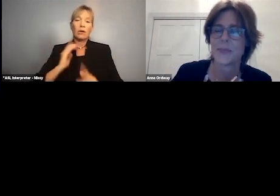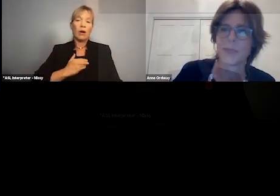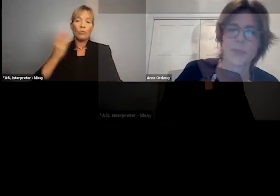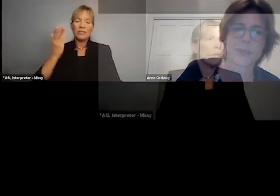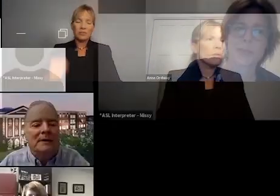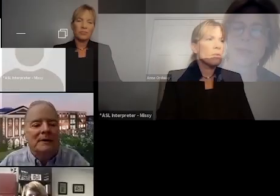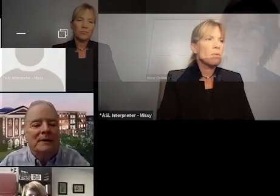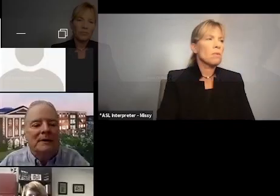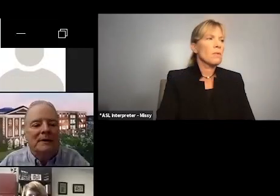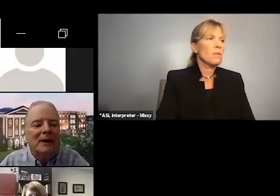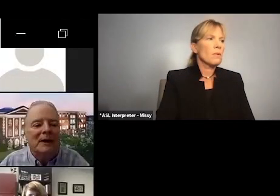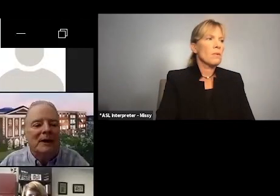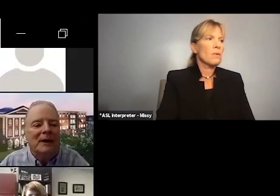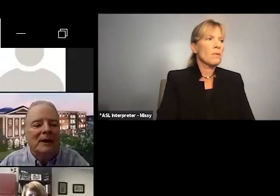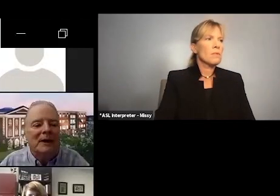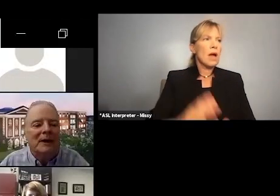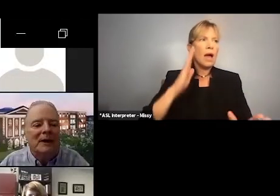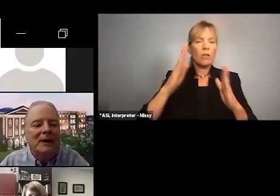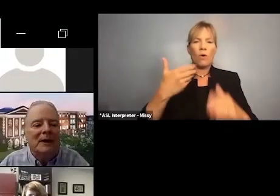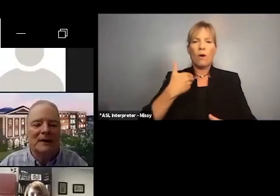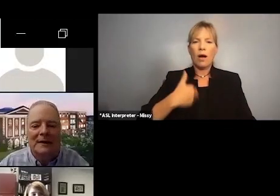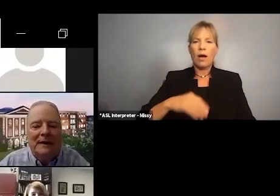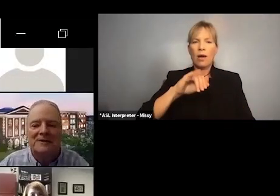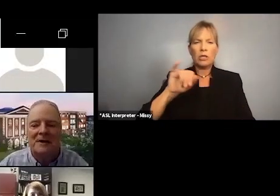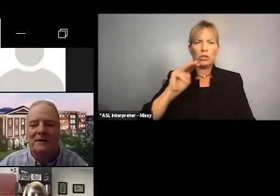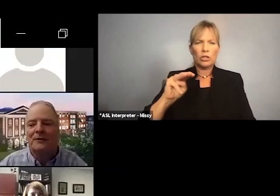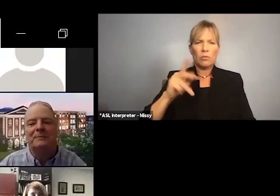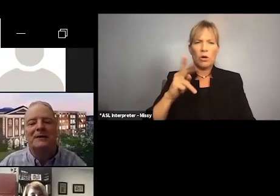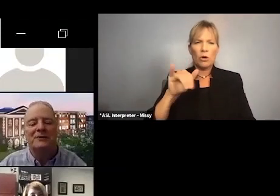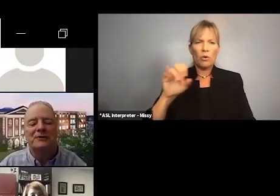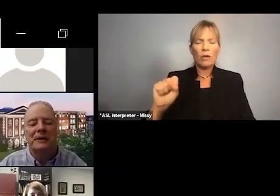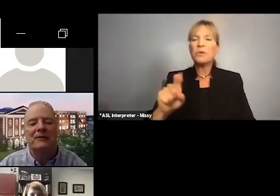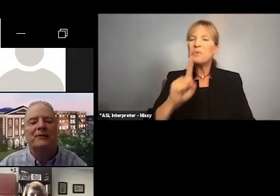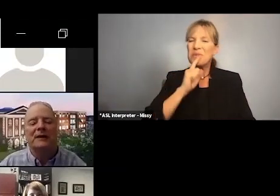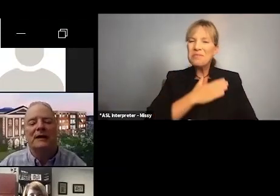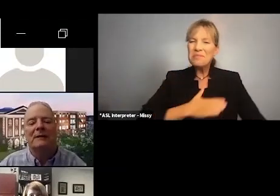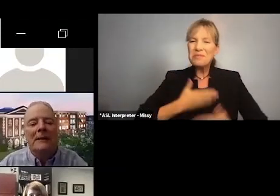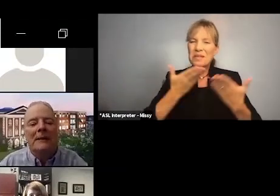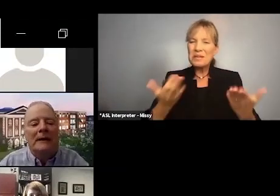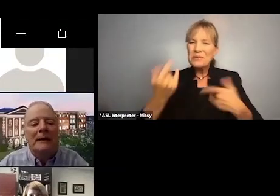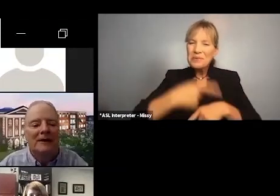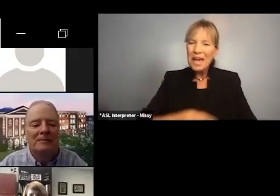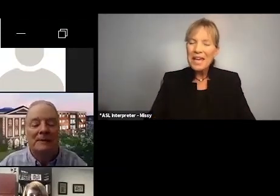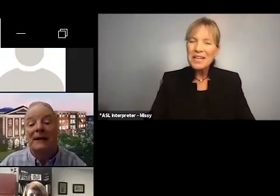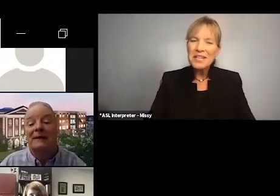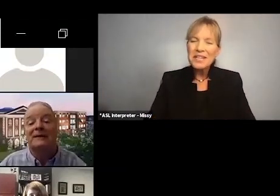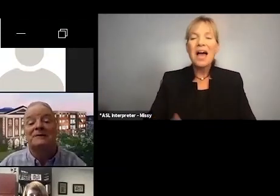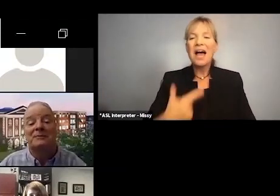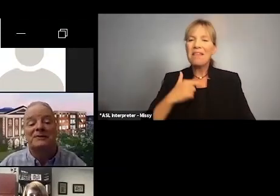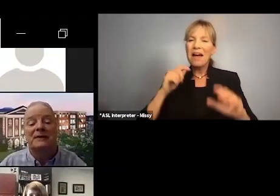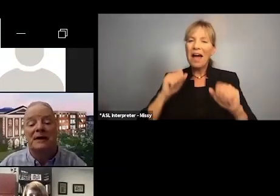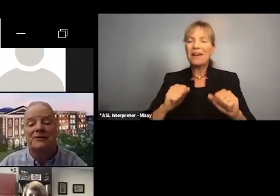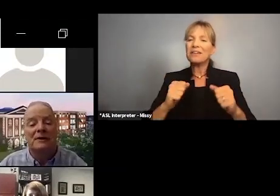presentation. Hello, I'm Jim Krause, and it's a great pleasure to be with you today and to be able to make